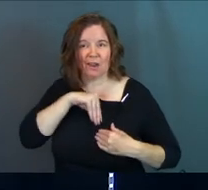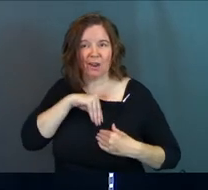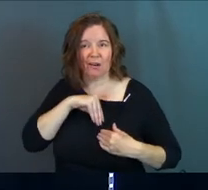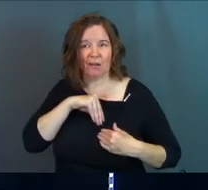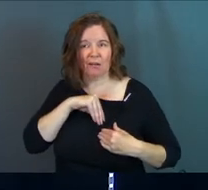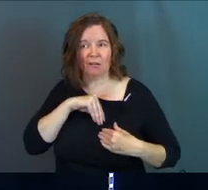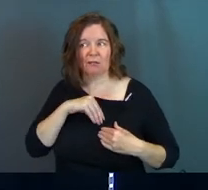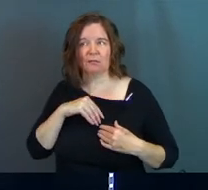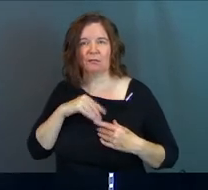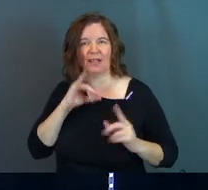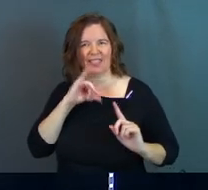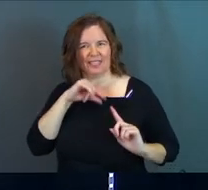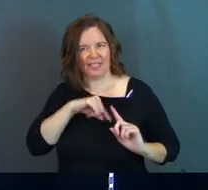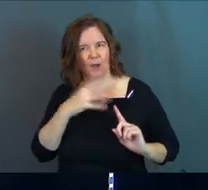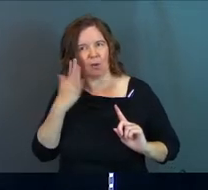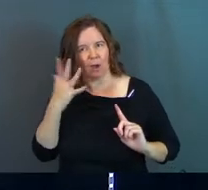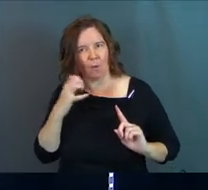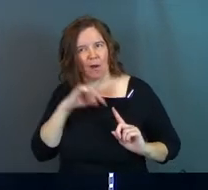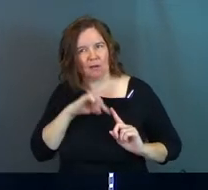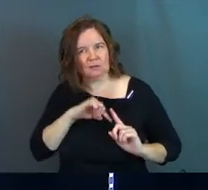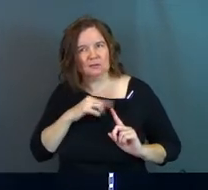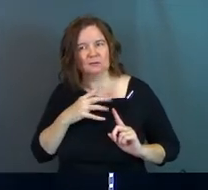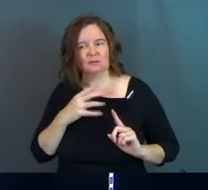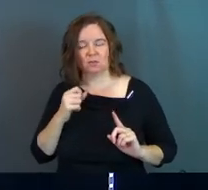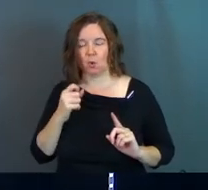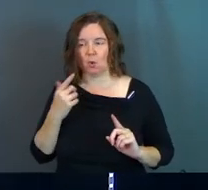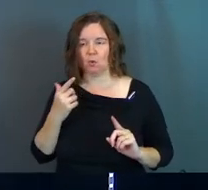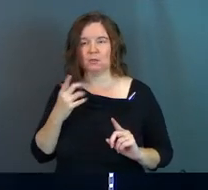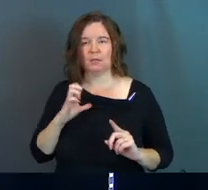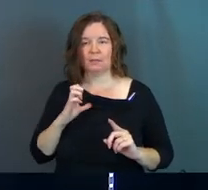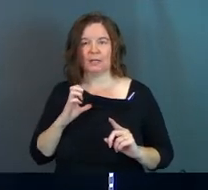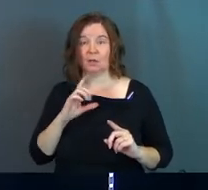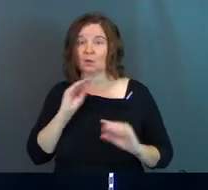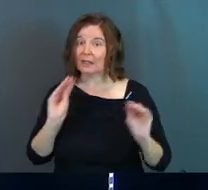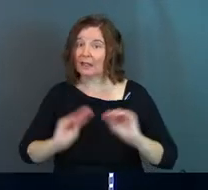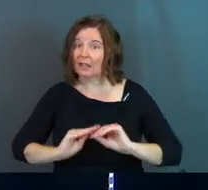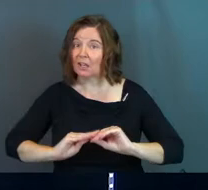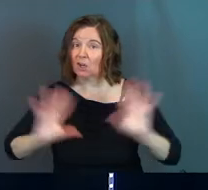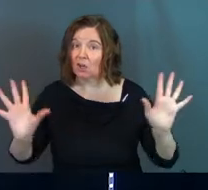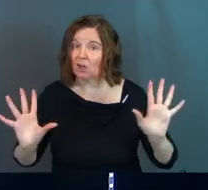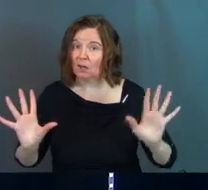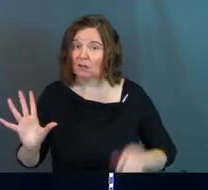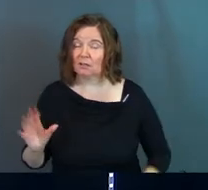what God cares about. And so just to be abundantly clear,